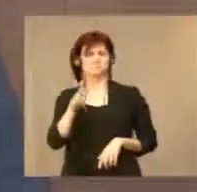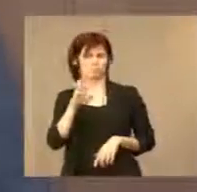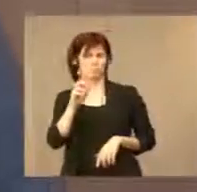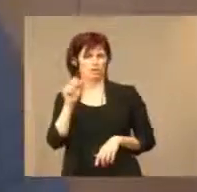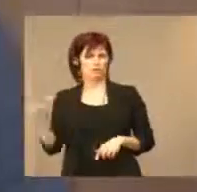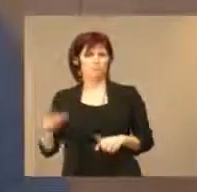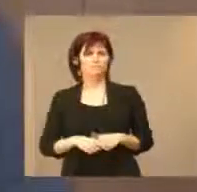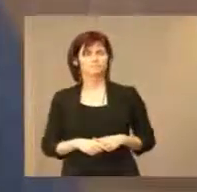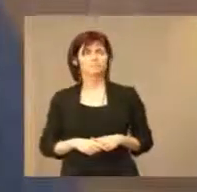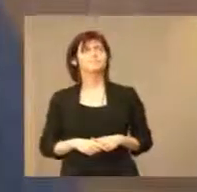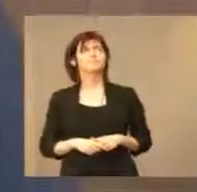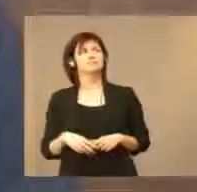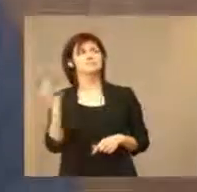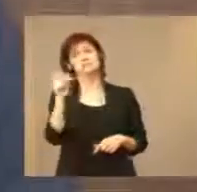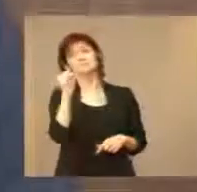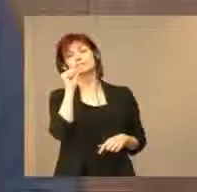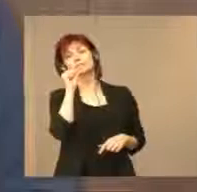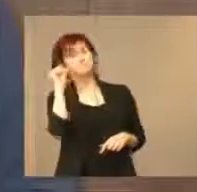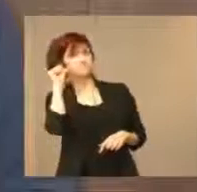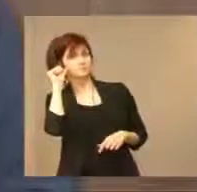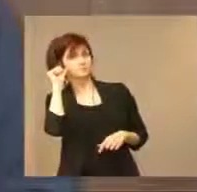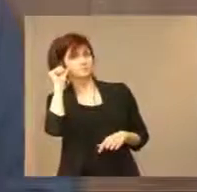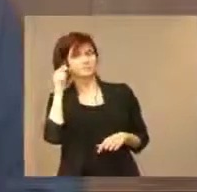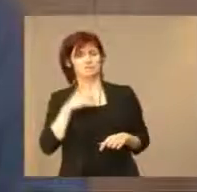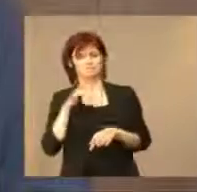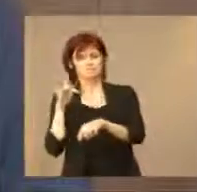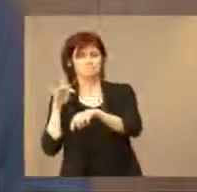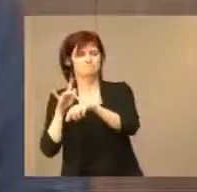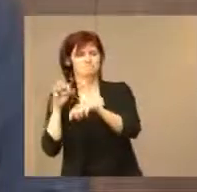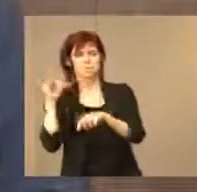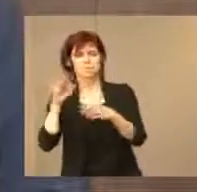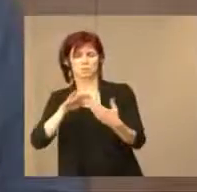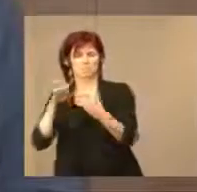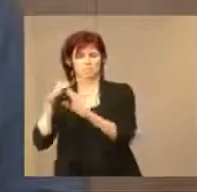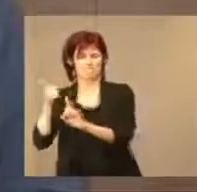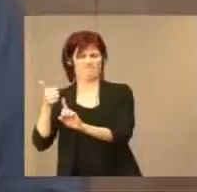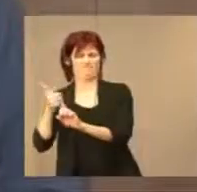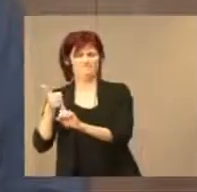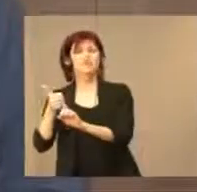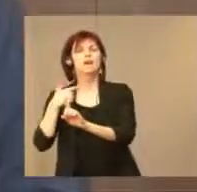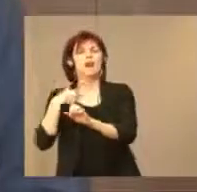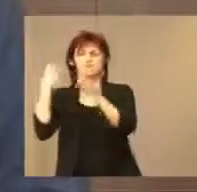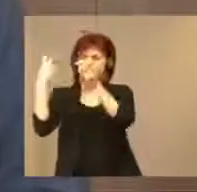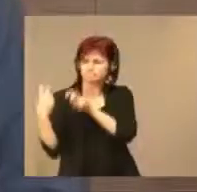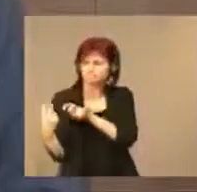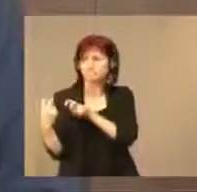Yesterday I was in Mistissini and sat with an elder who,